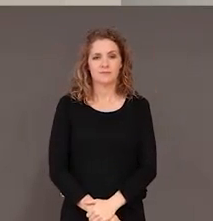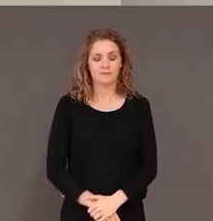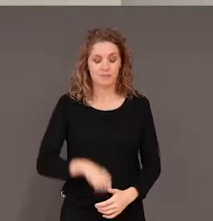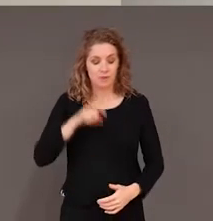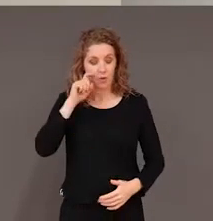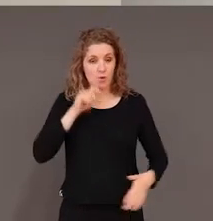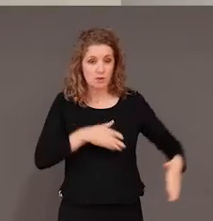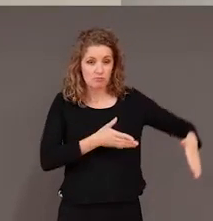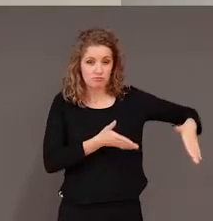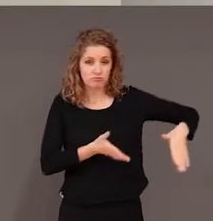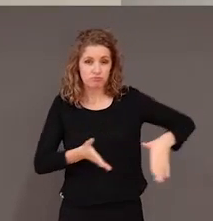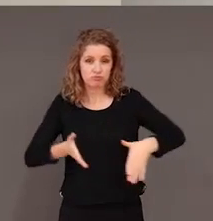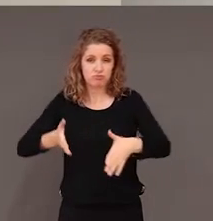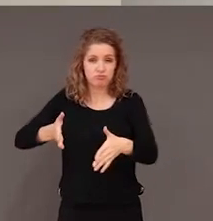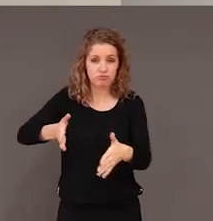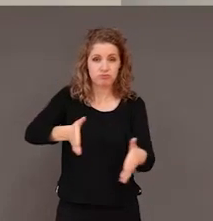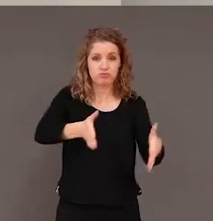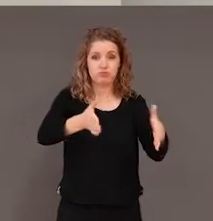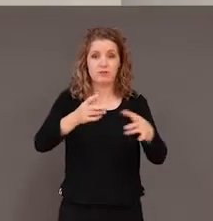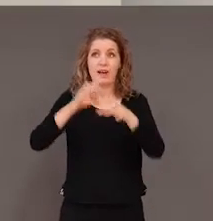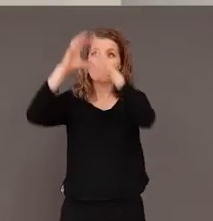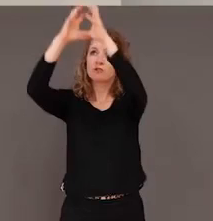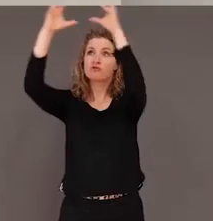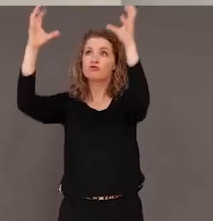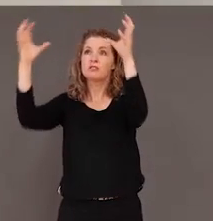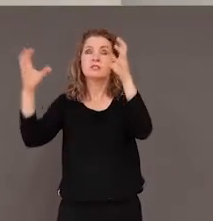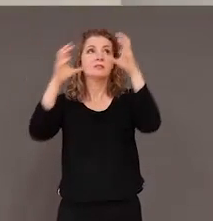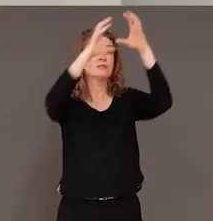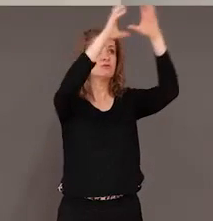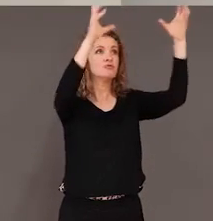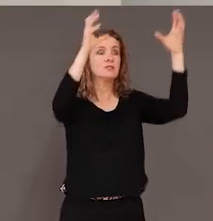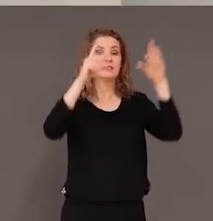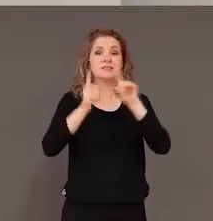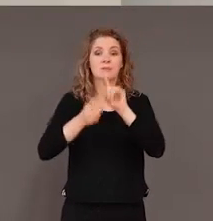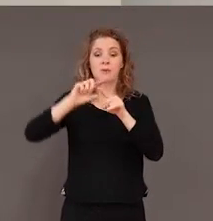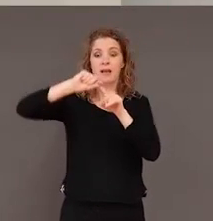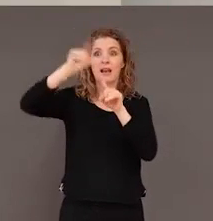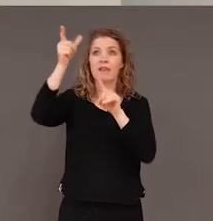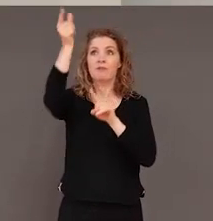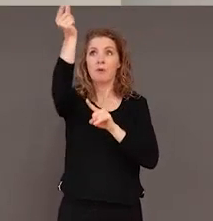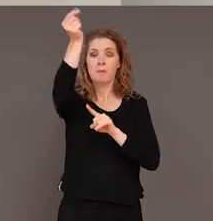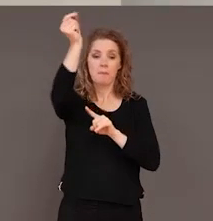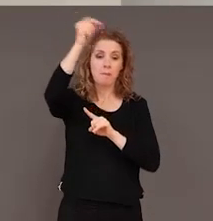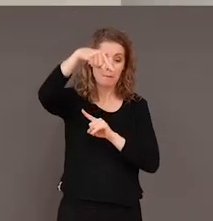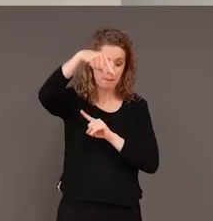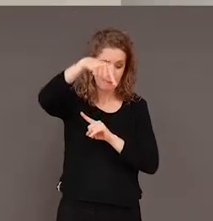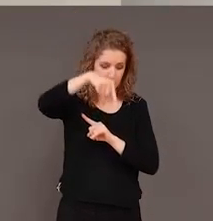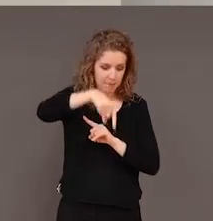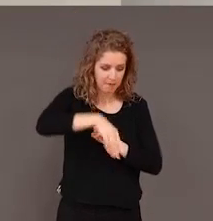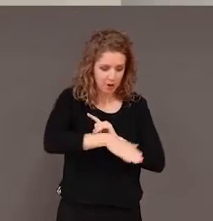You notice the water is flowing along, and it leaves from overhanging trees are dropping into the water and floating